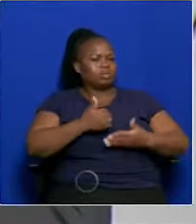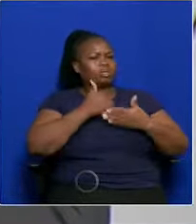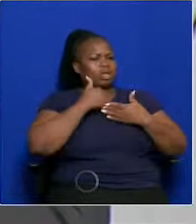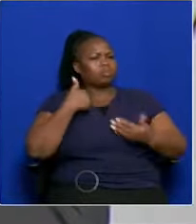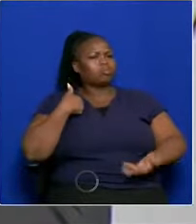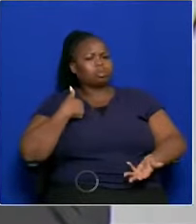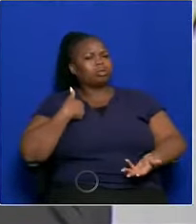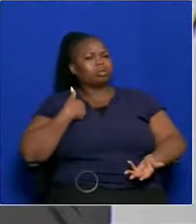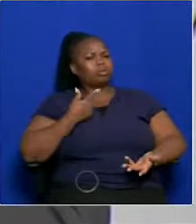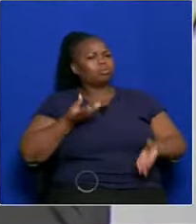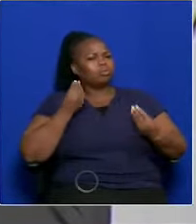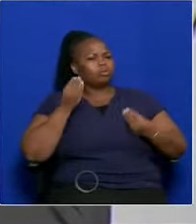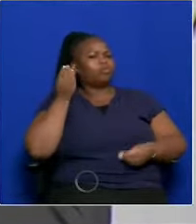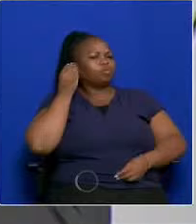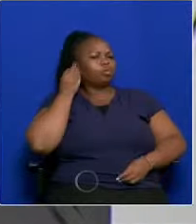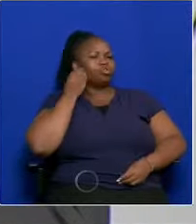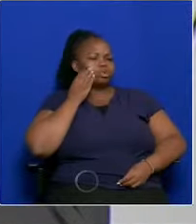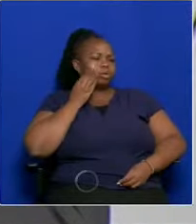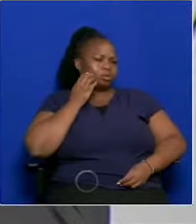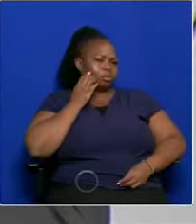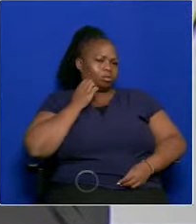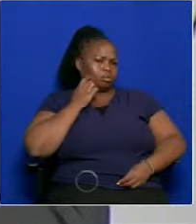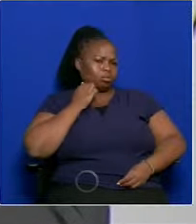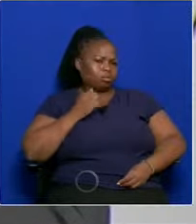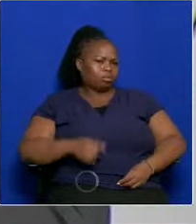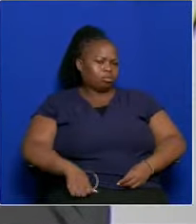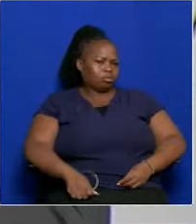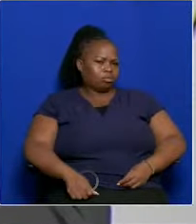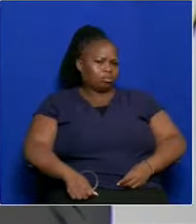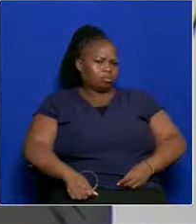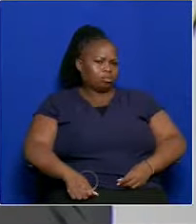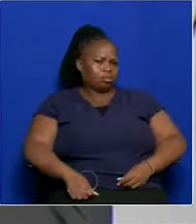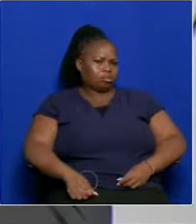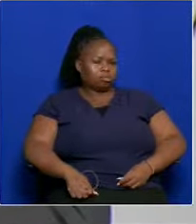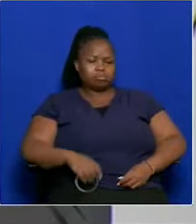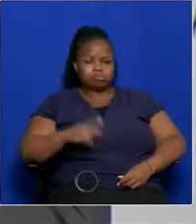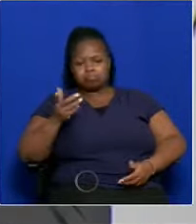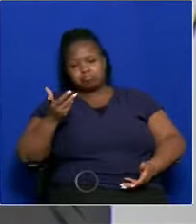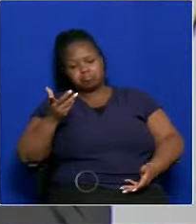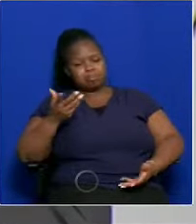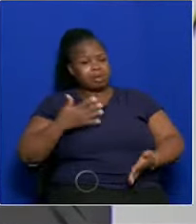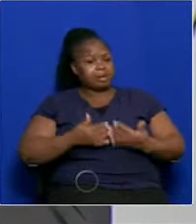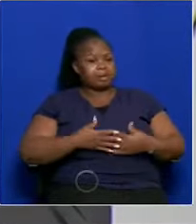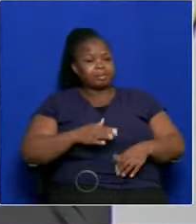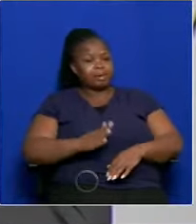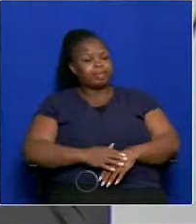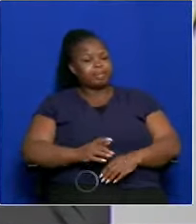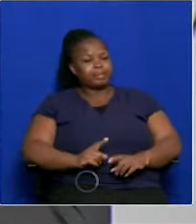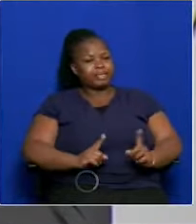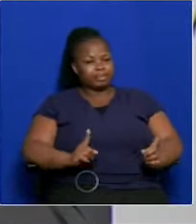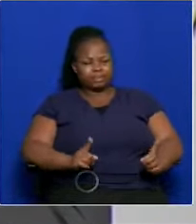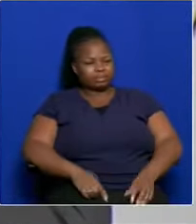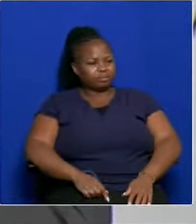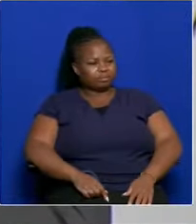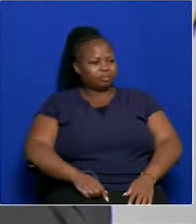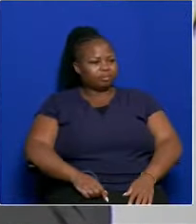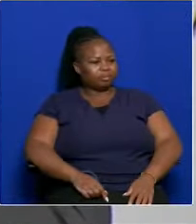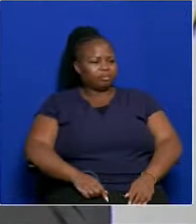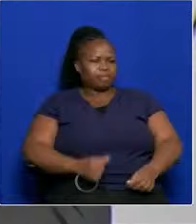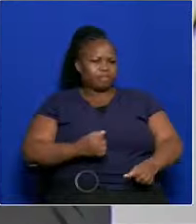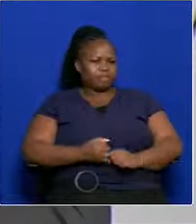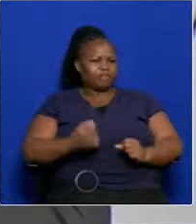getting closer to him to get information as and when I want. But it didn't come to me that I must profile him that